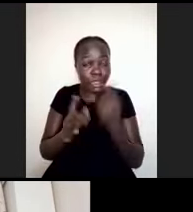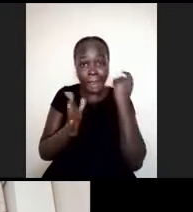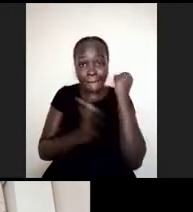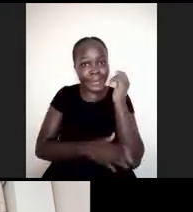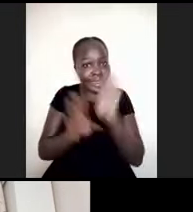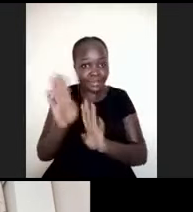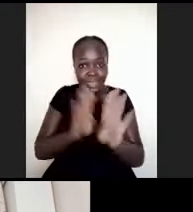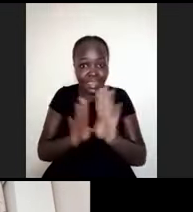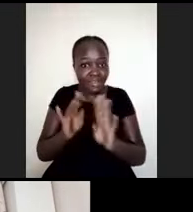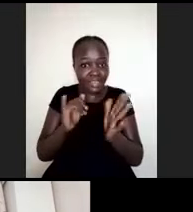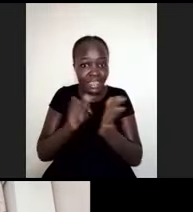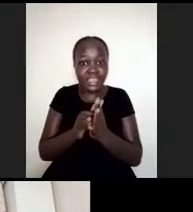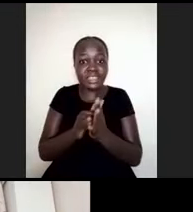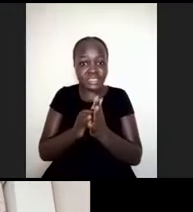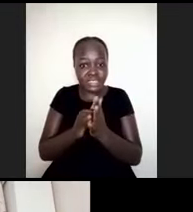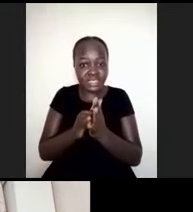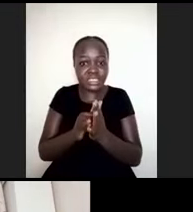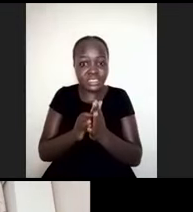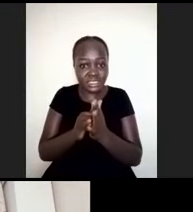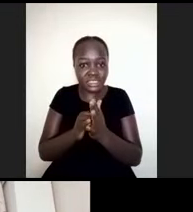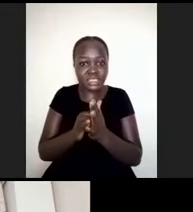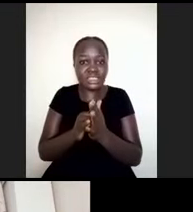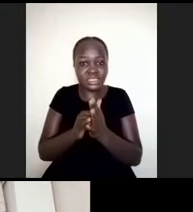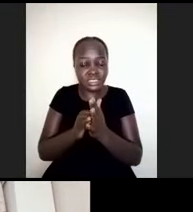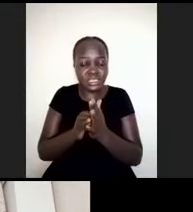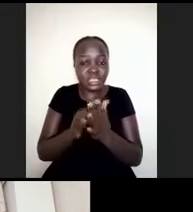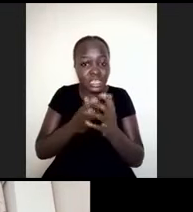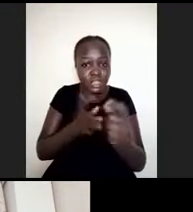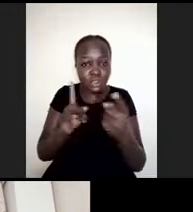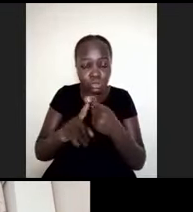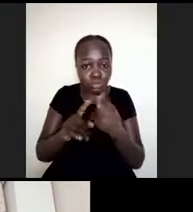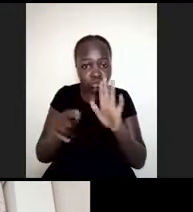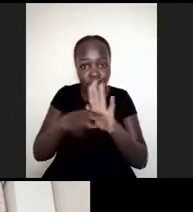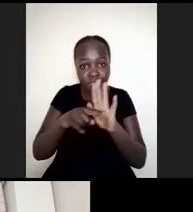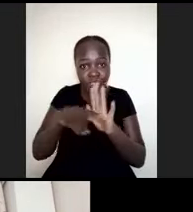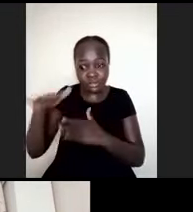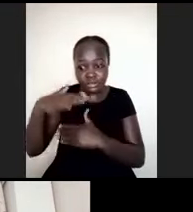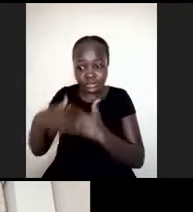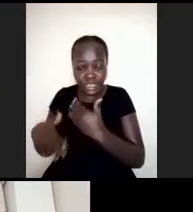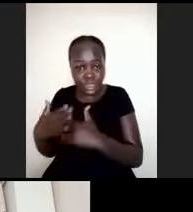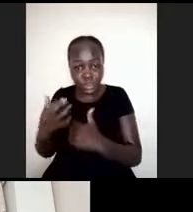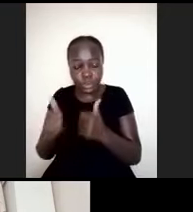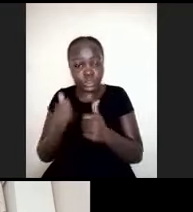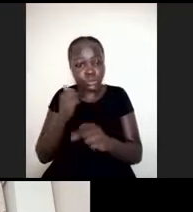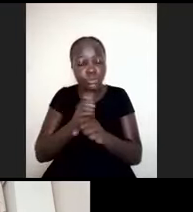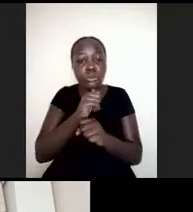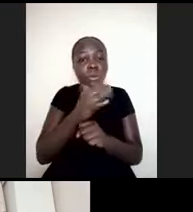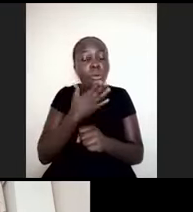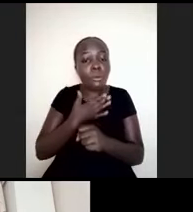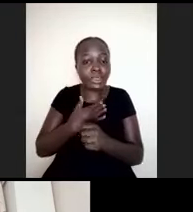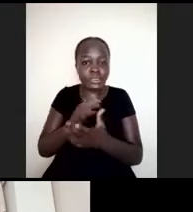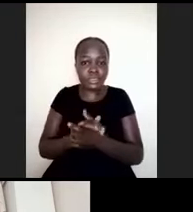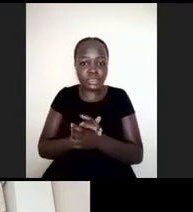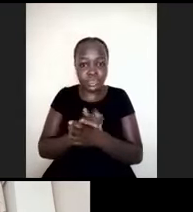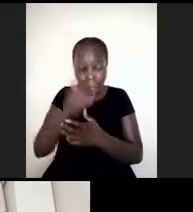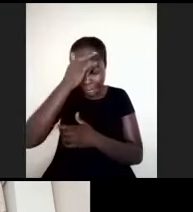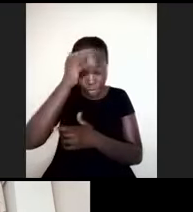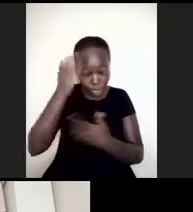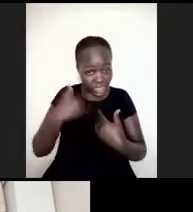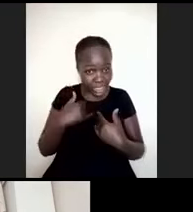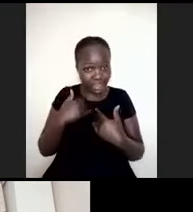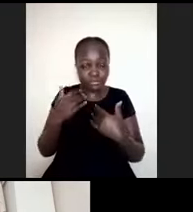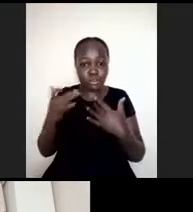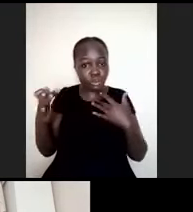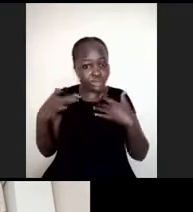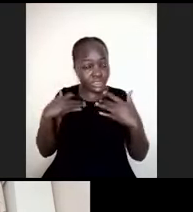one is taking you into the negative side, which we don't want to see, because we are very concerned about you. And